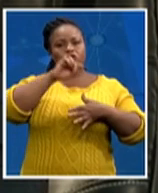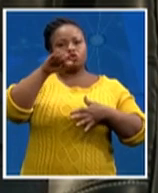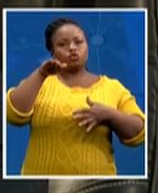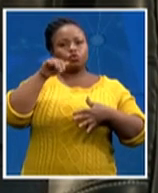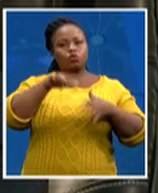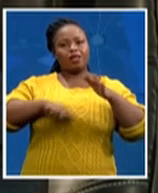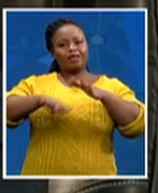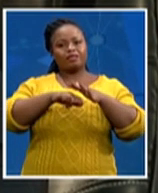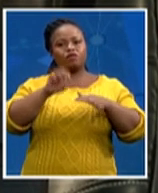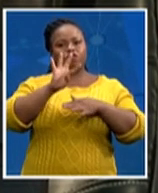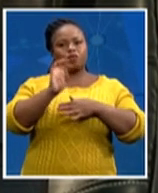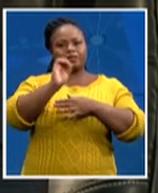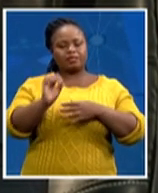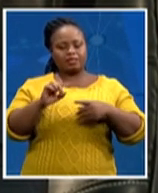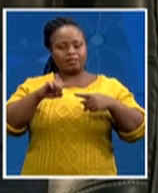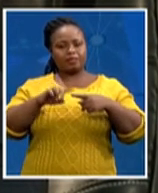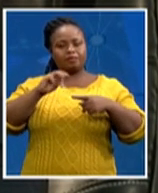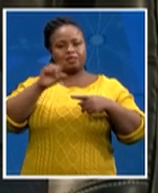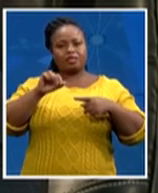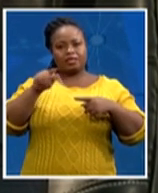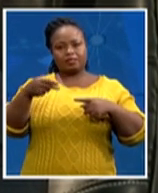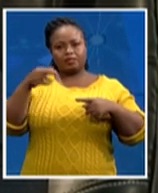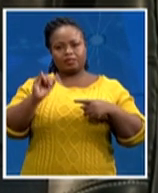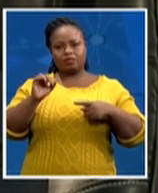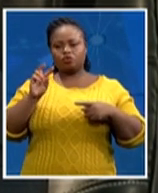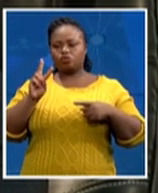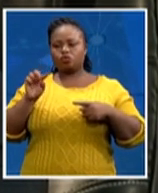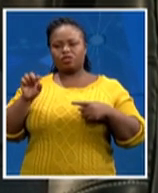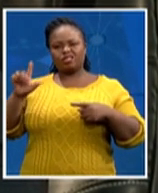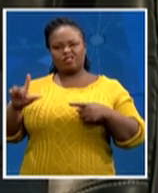2.7%, and unallocated is